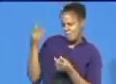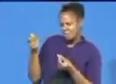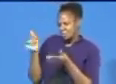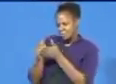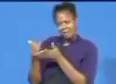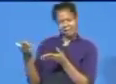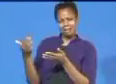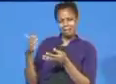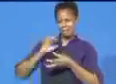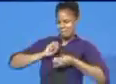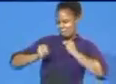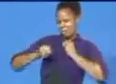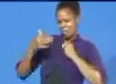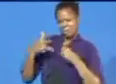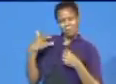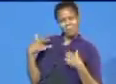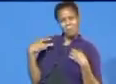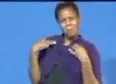clothes?